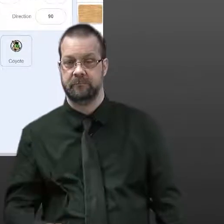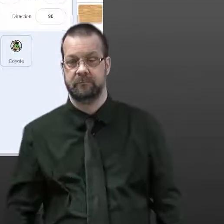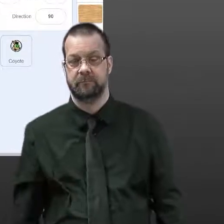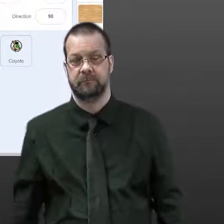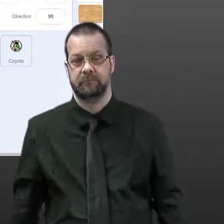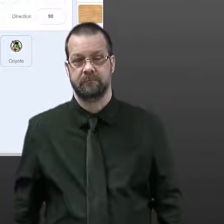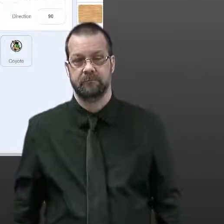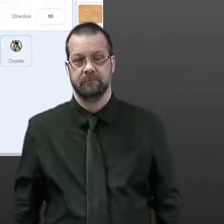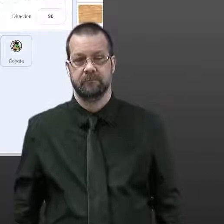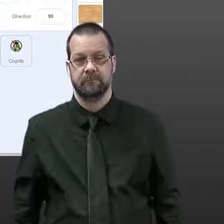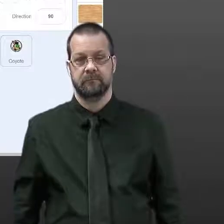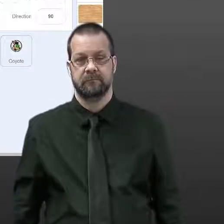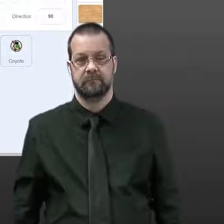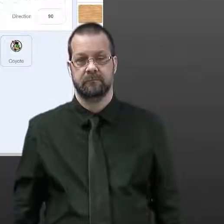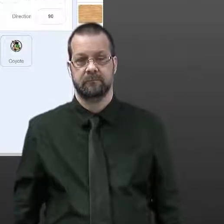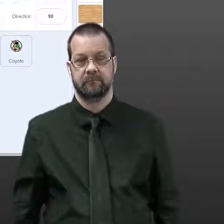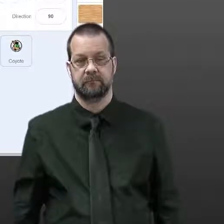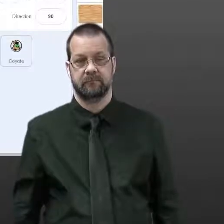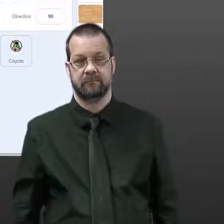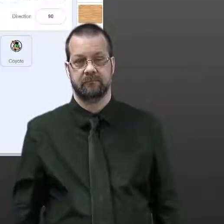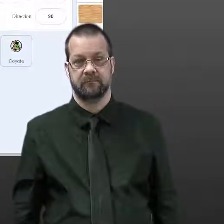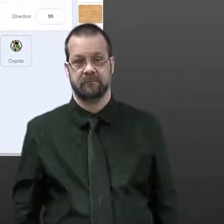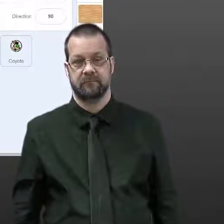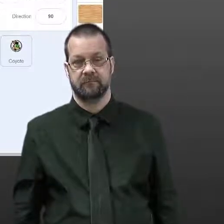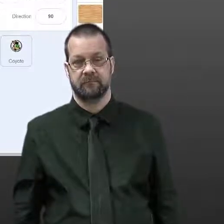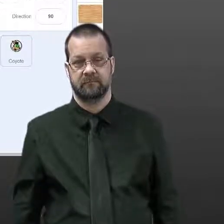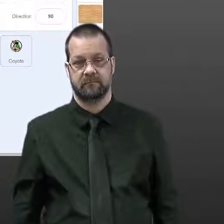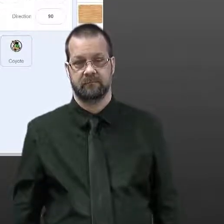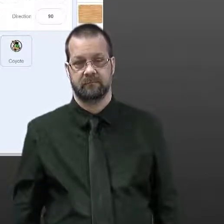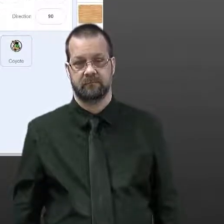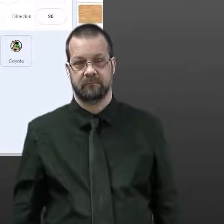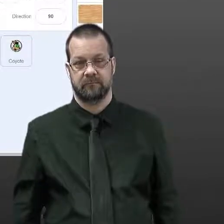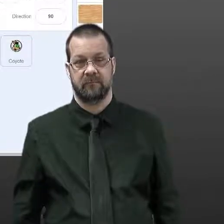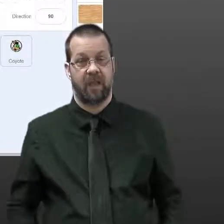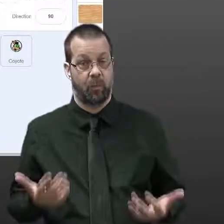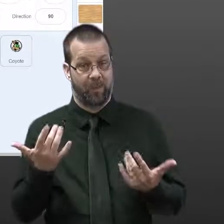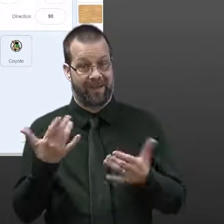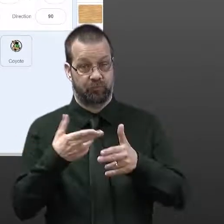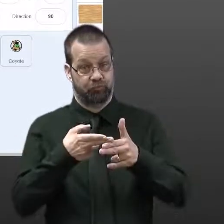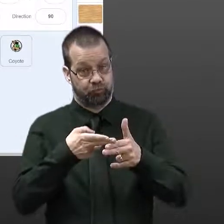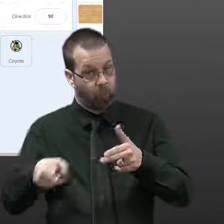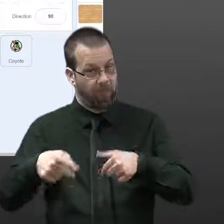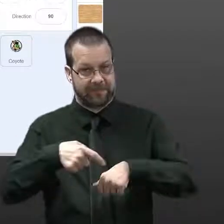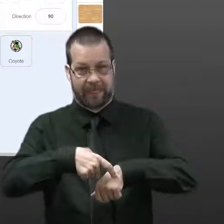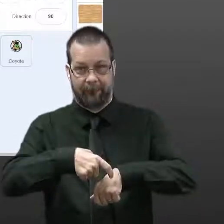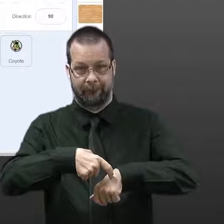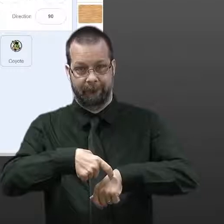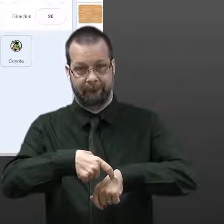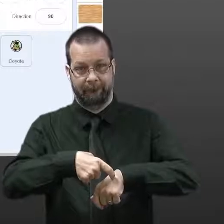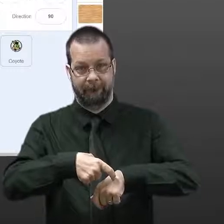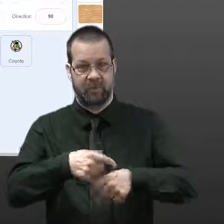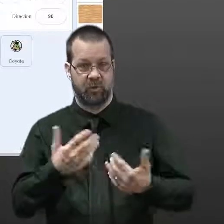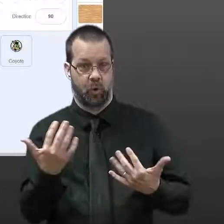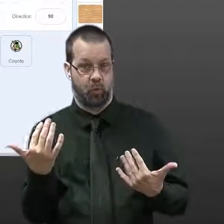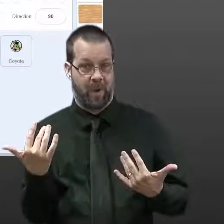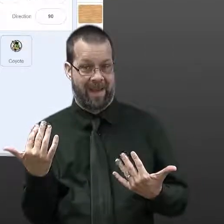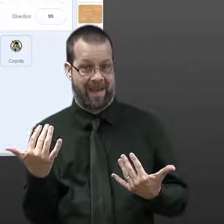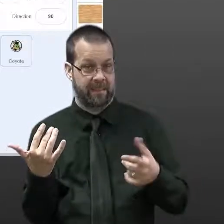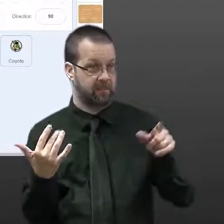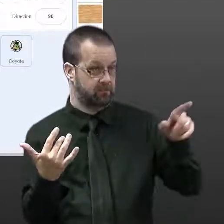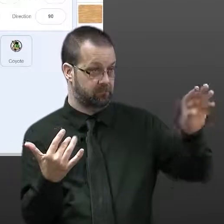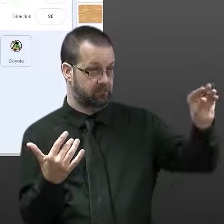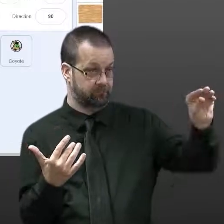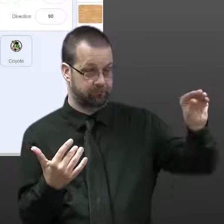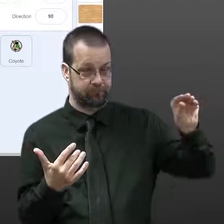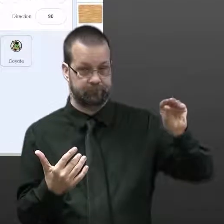by 1. So we can leave that as 1. The next thing that we're going to do is we are going to wait a very, very short amount of time.